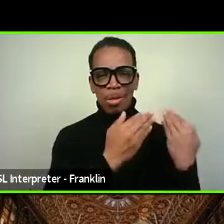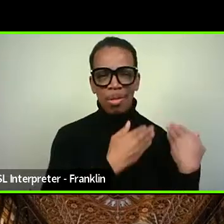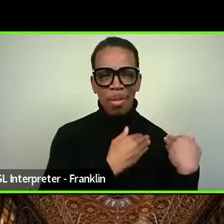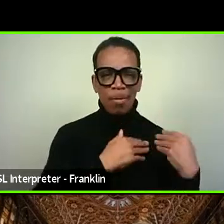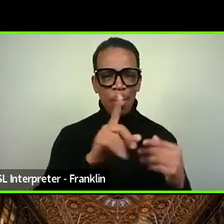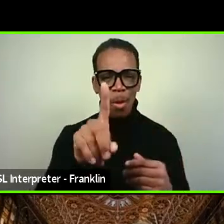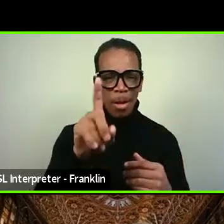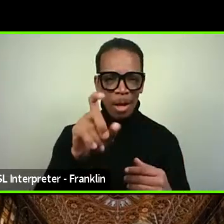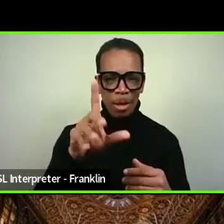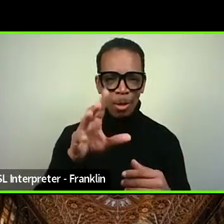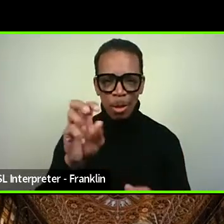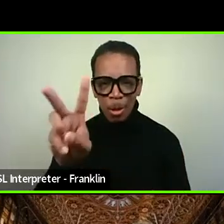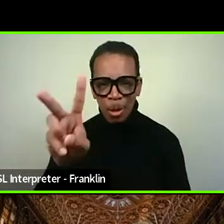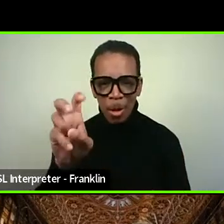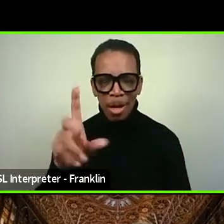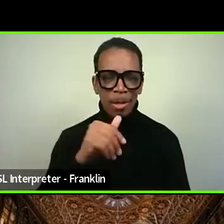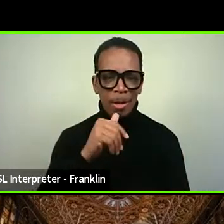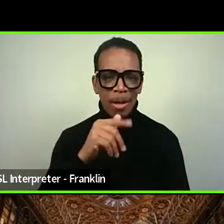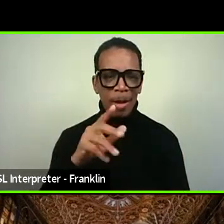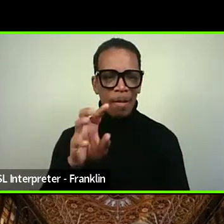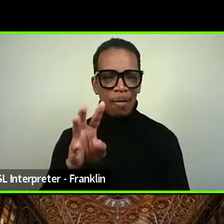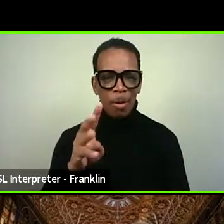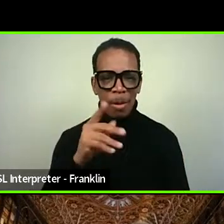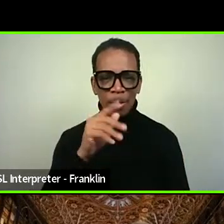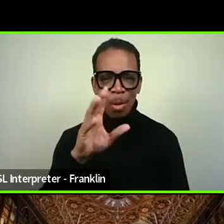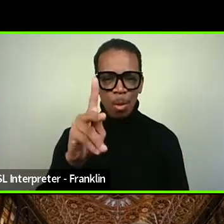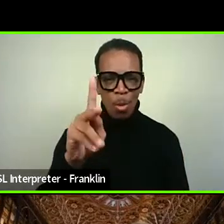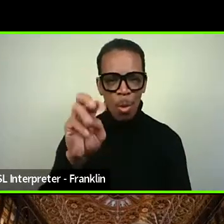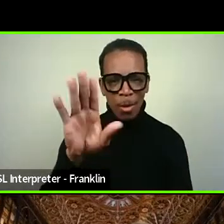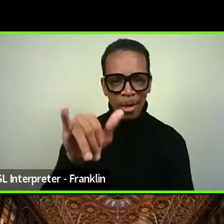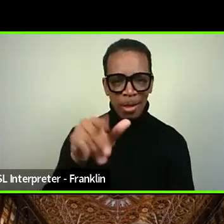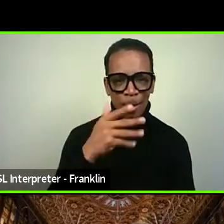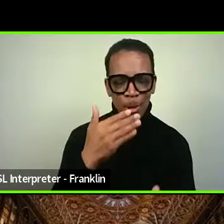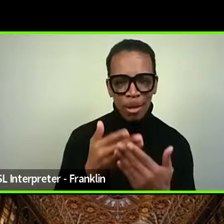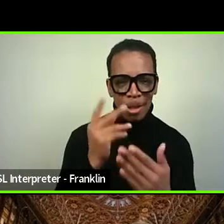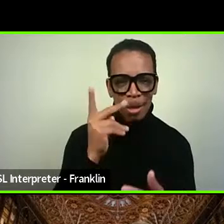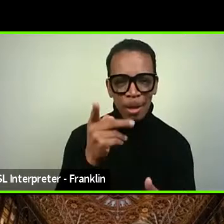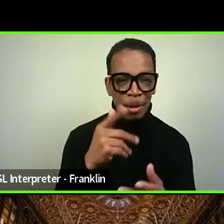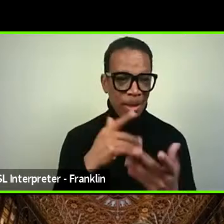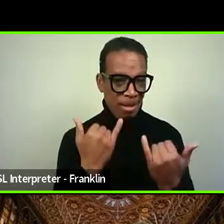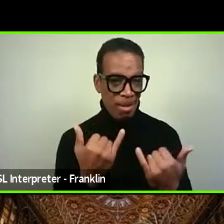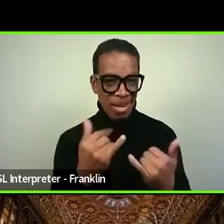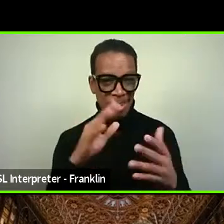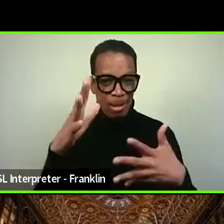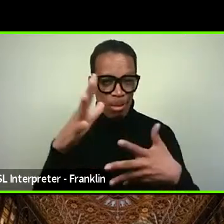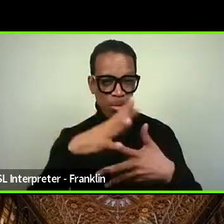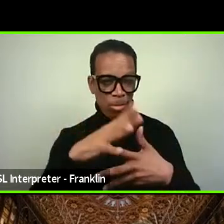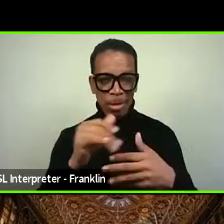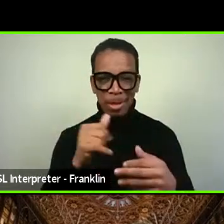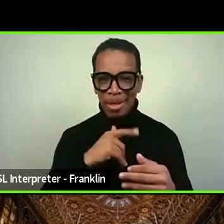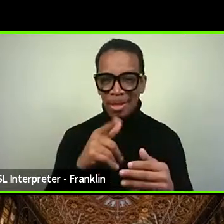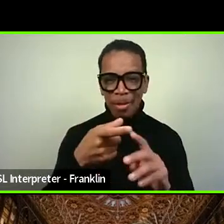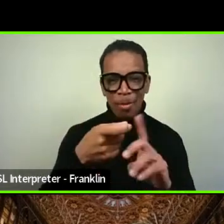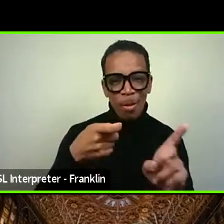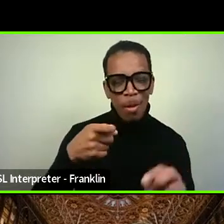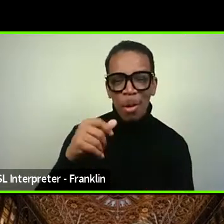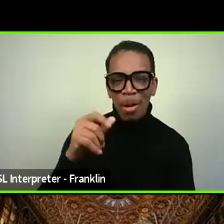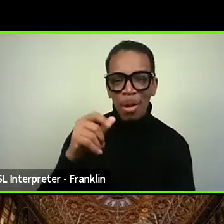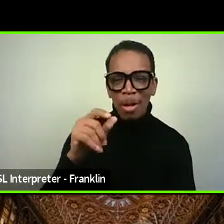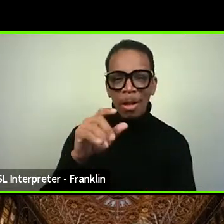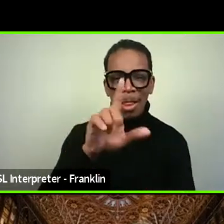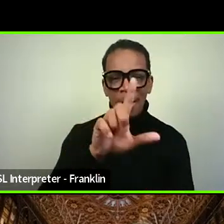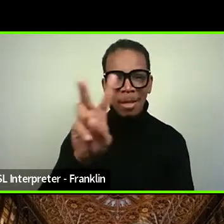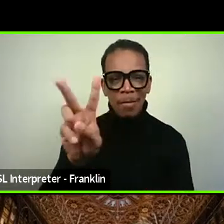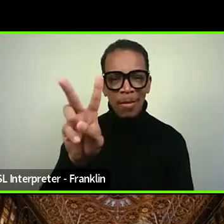100, 200, and 4-person relay. So Corey, it's great to see you. He is currently a junior and he hails from Las